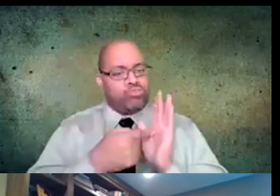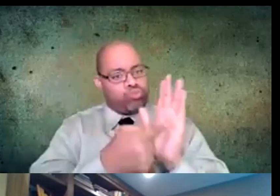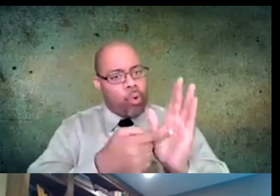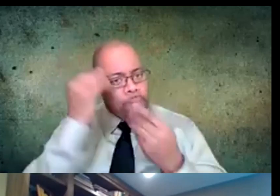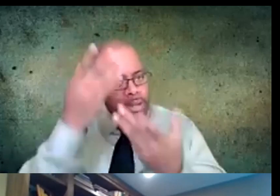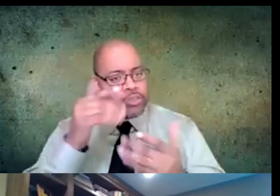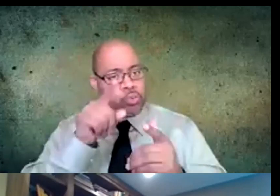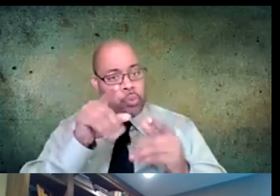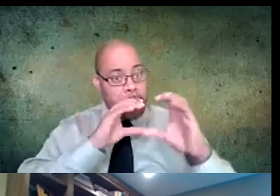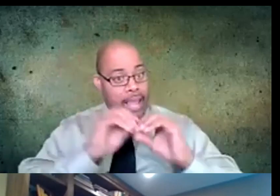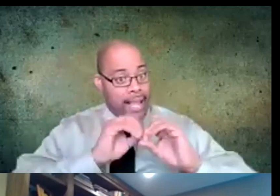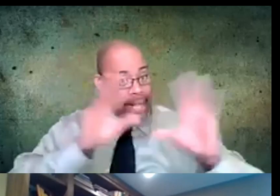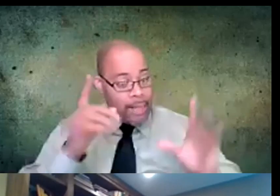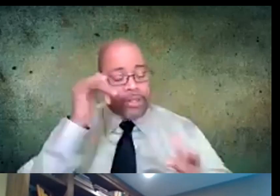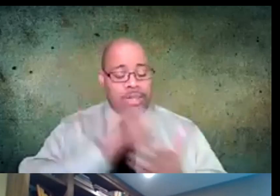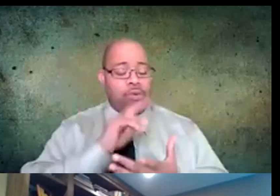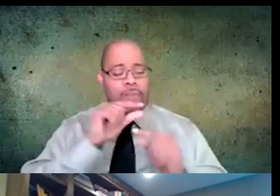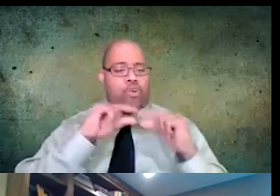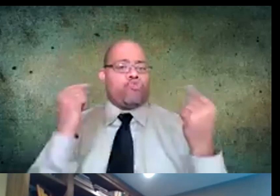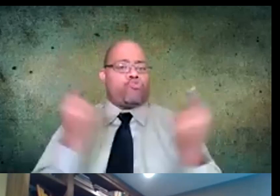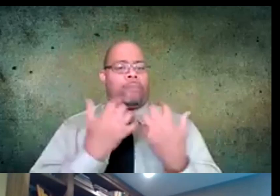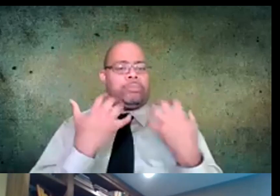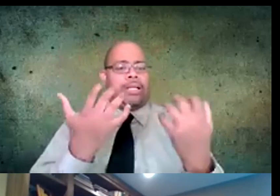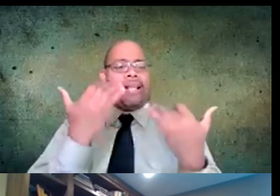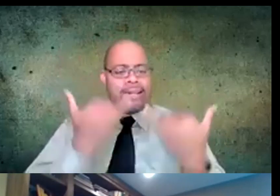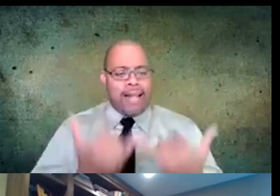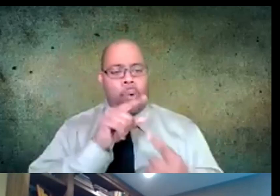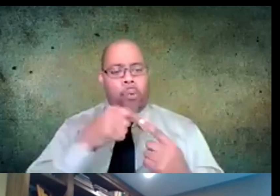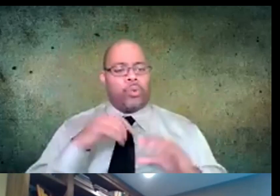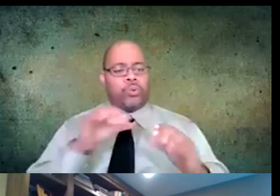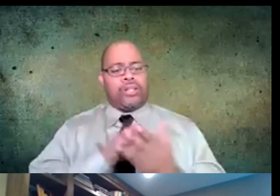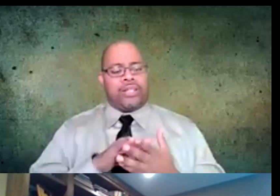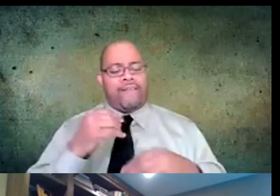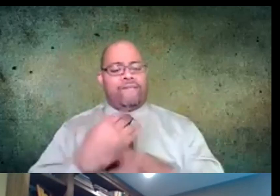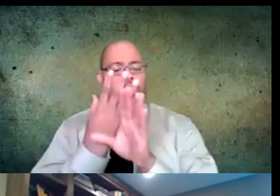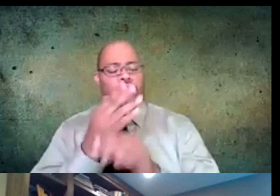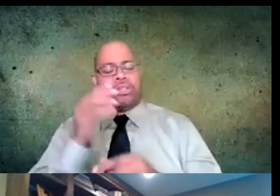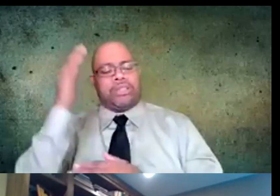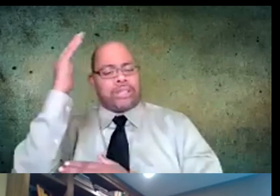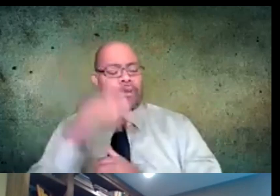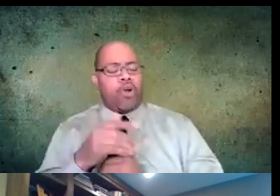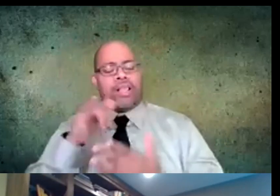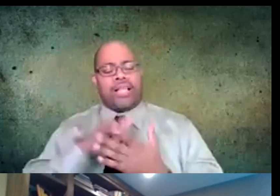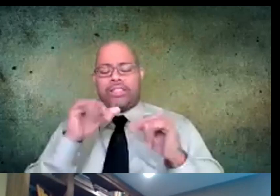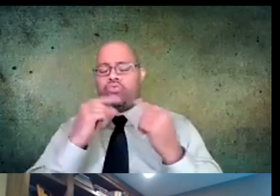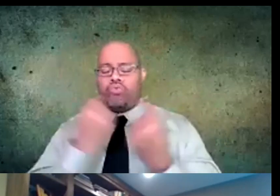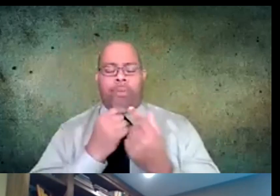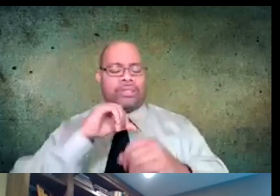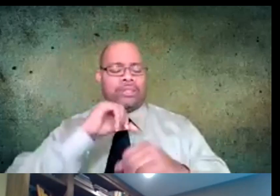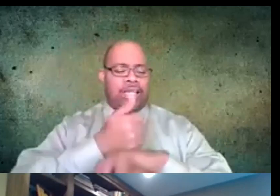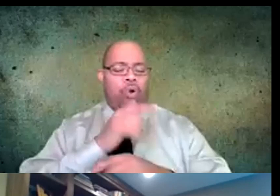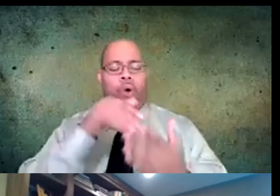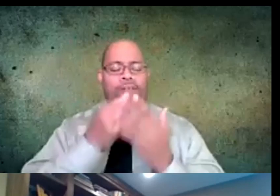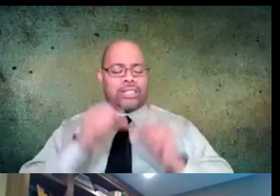communicate clearly? Because it's going to be a group setting. Even now, you know, when we do this virtual seminar, it's still a group setting that all of us can